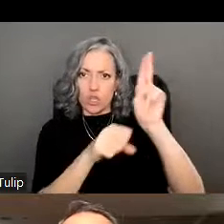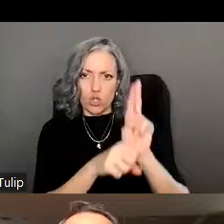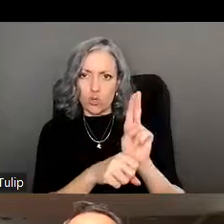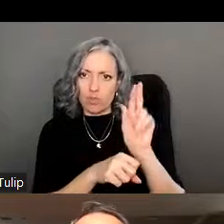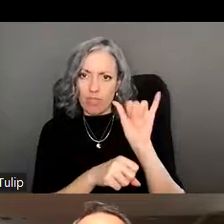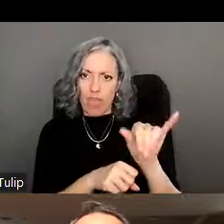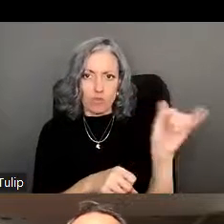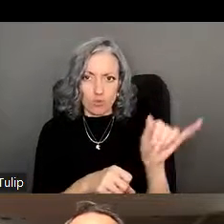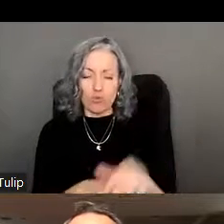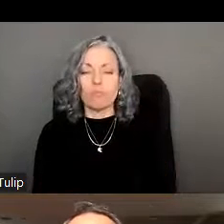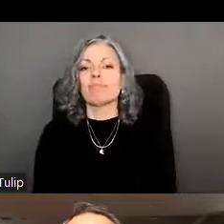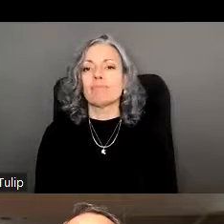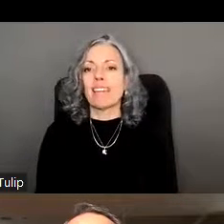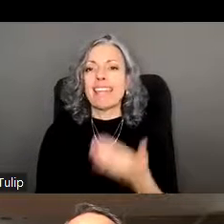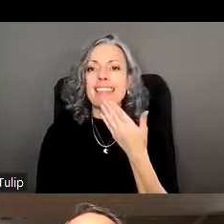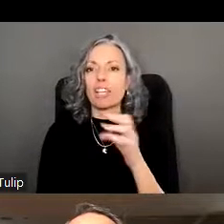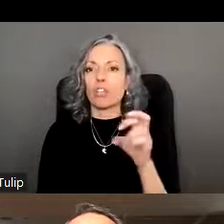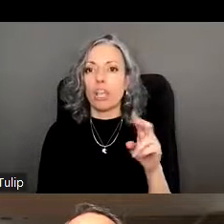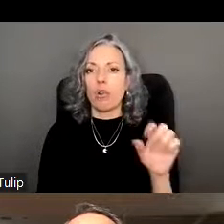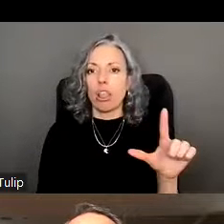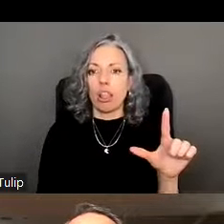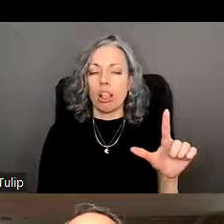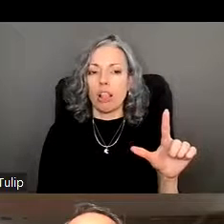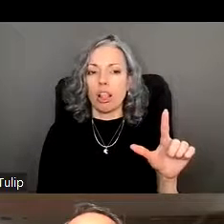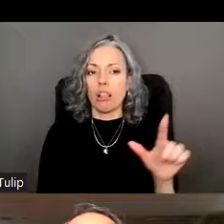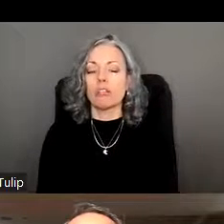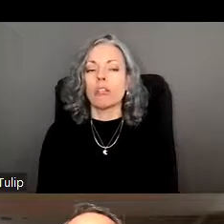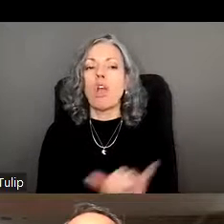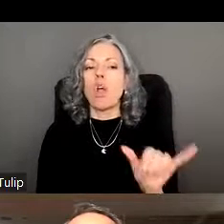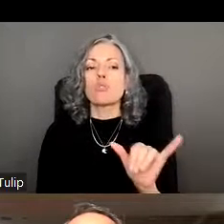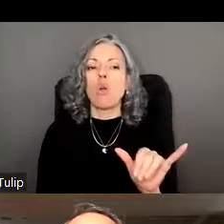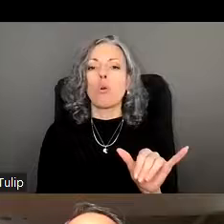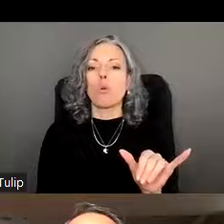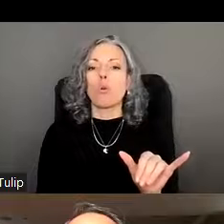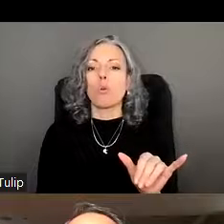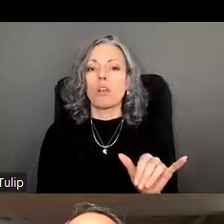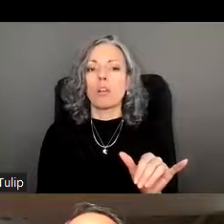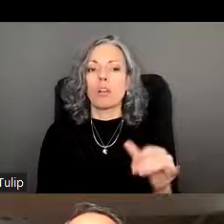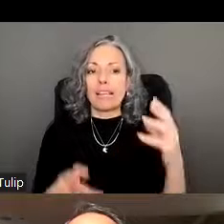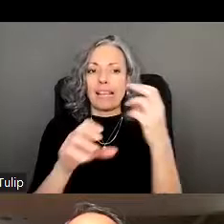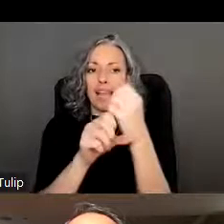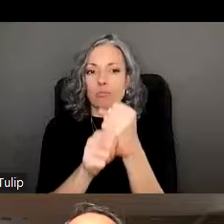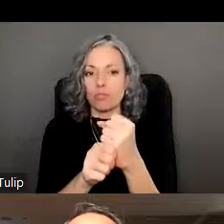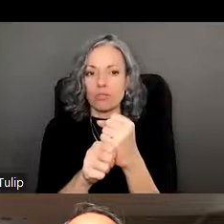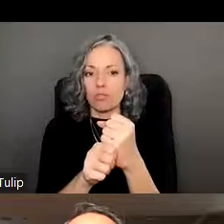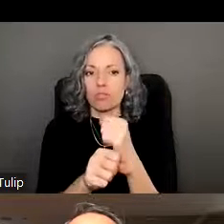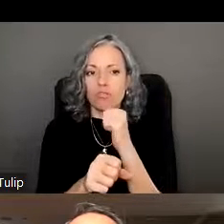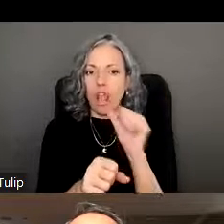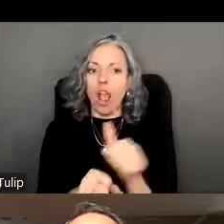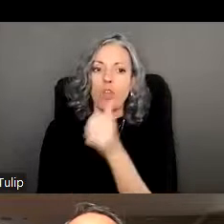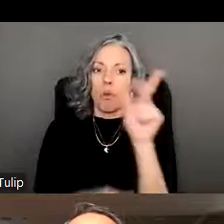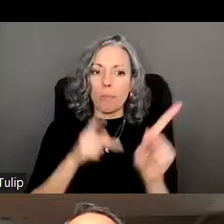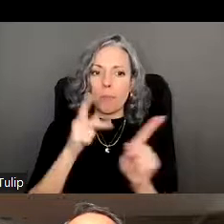Thank you, Carol. Before we jump into public comment, I just wanted to make sure that we capture that there weren't other people who wanted to make